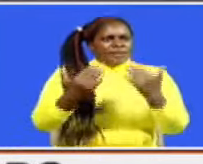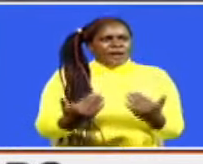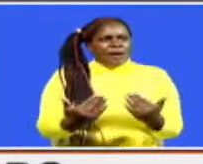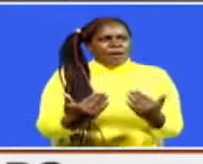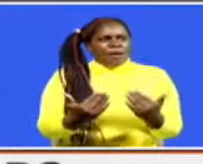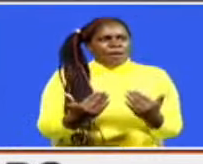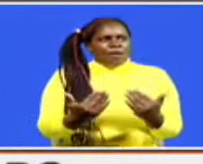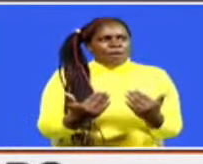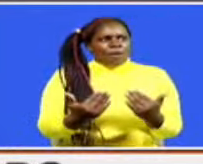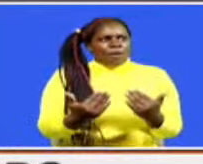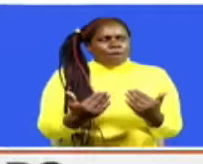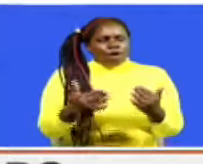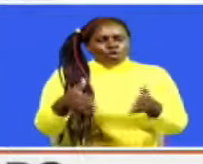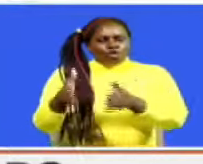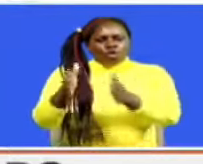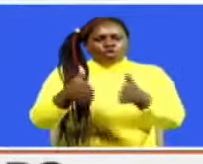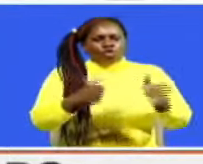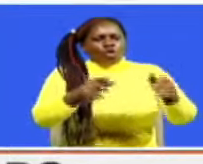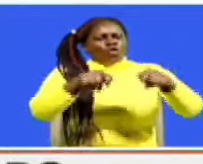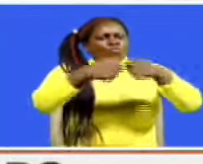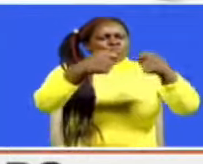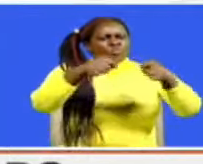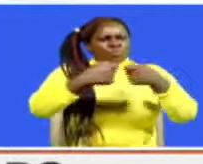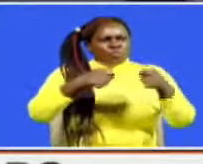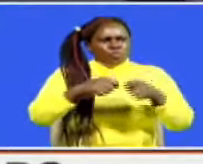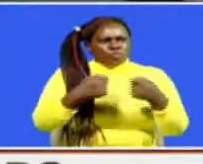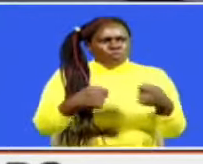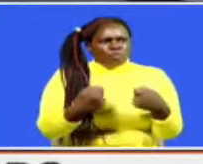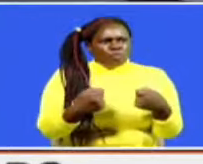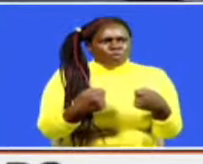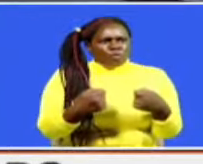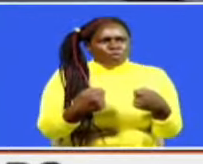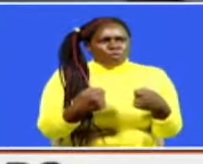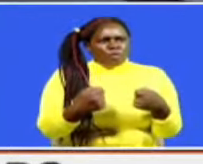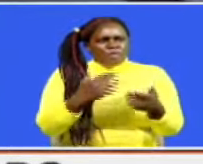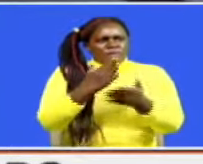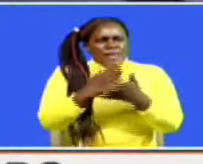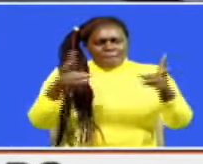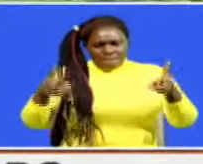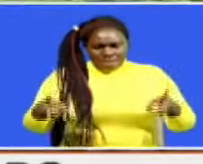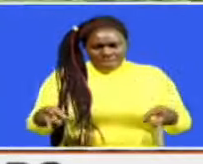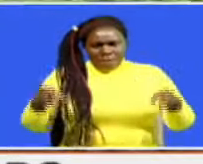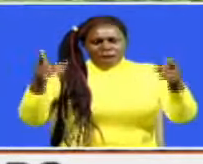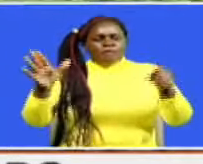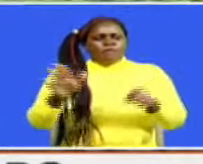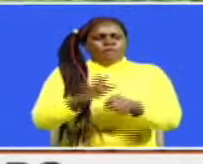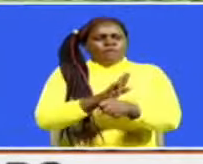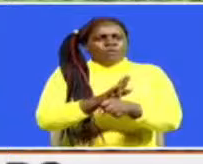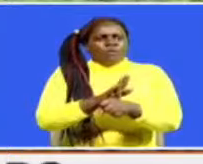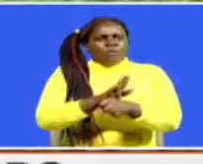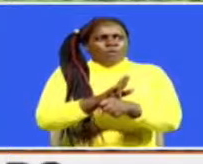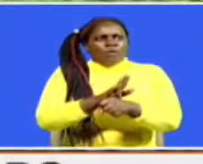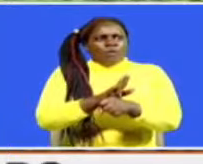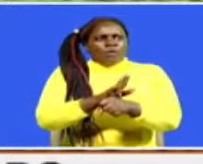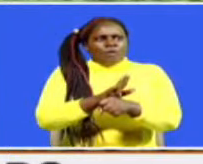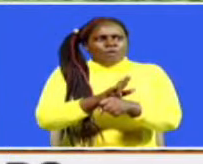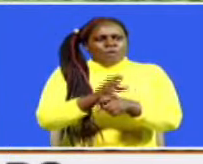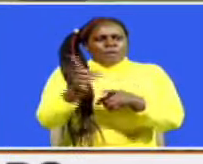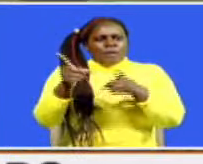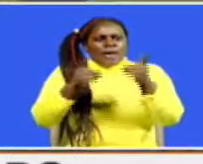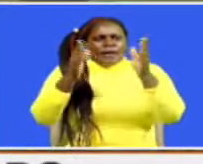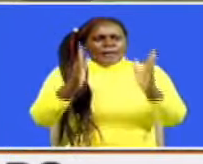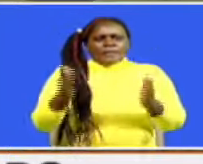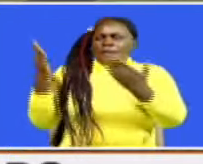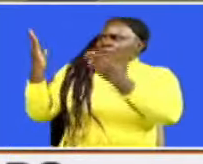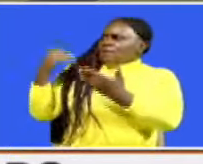seen major highways deteriorate, with certain regions being completely cut off. KRB Highways Director Paul